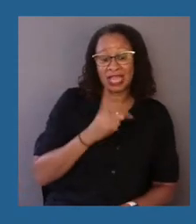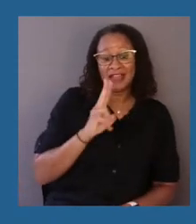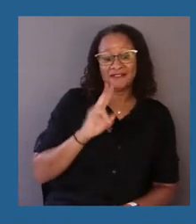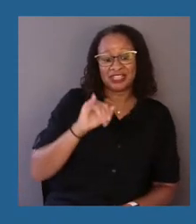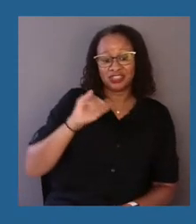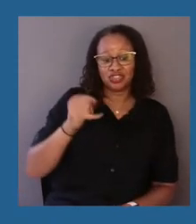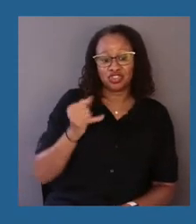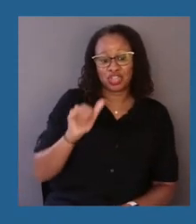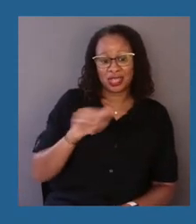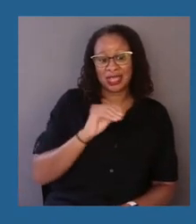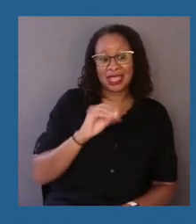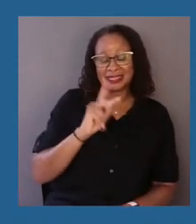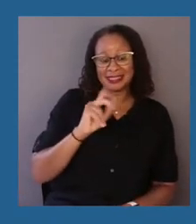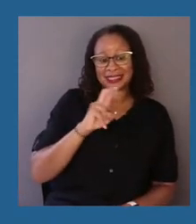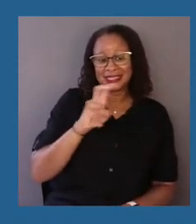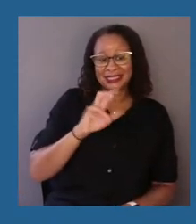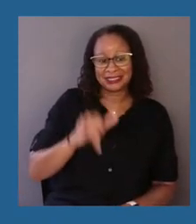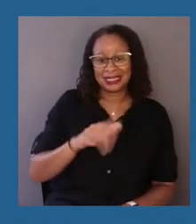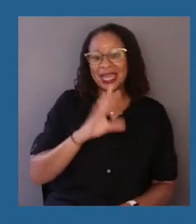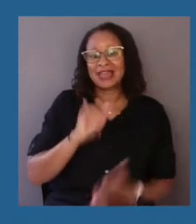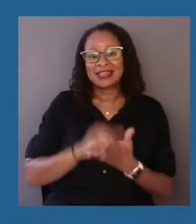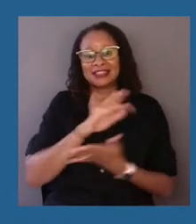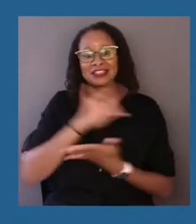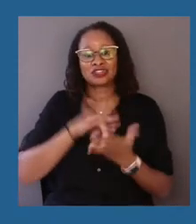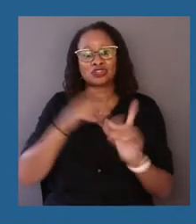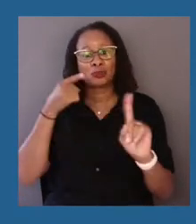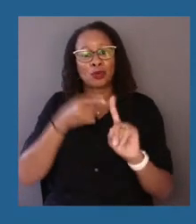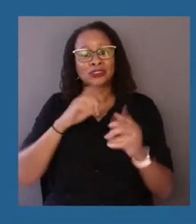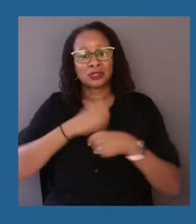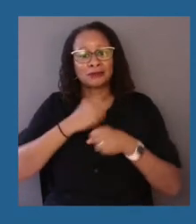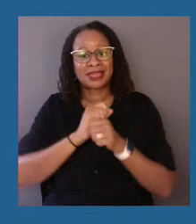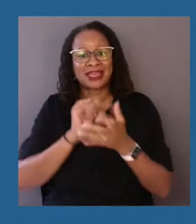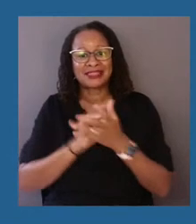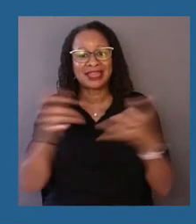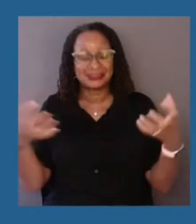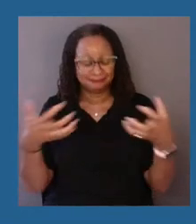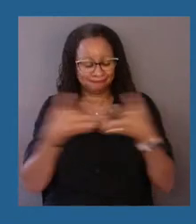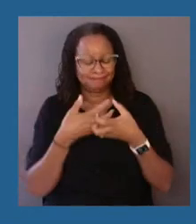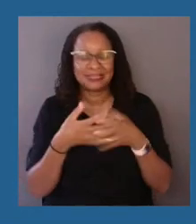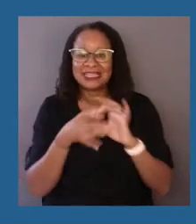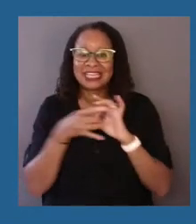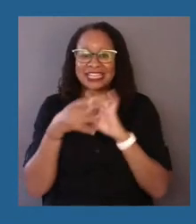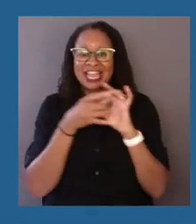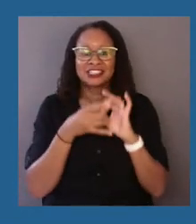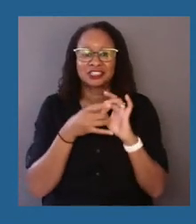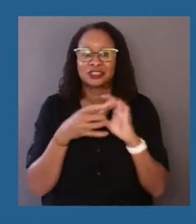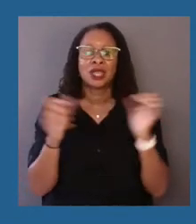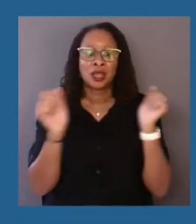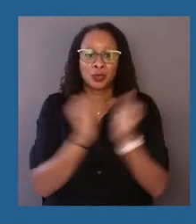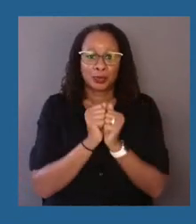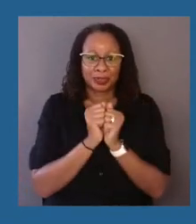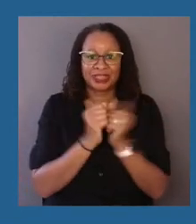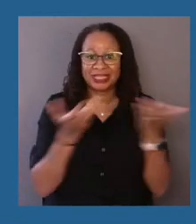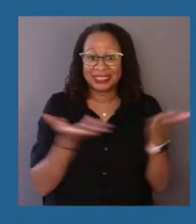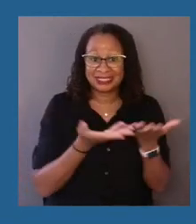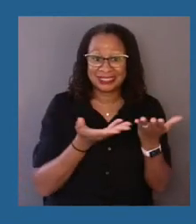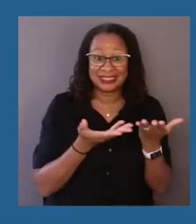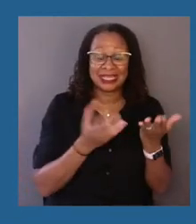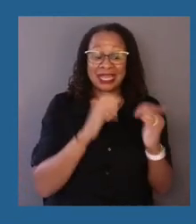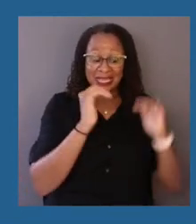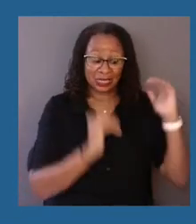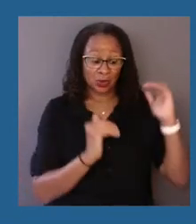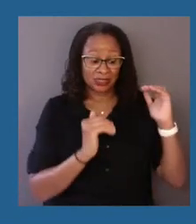the central point to make is the interconnections among existing inequalities that are